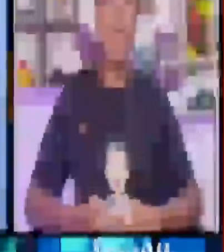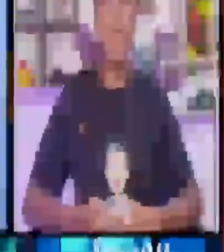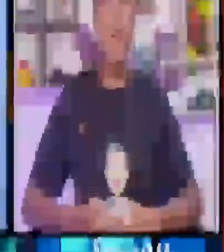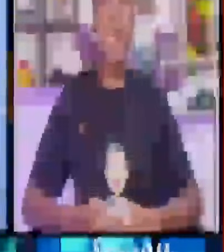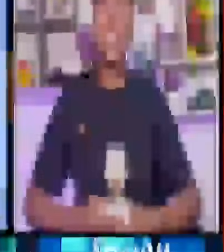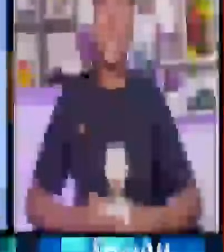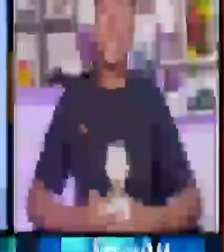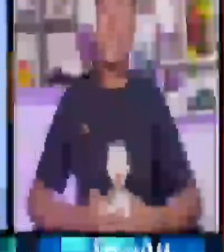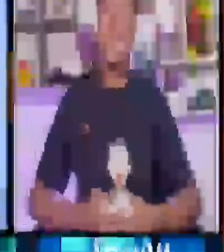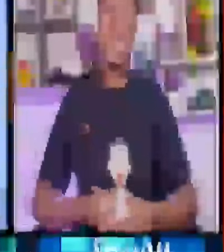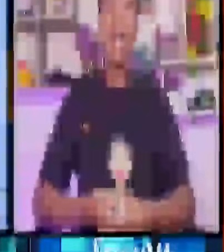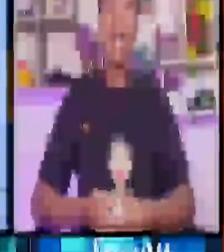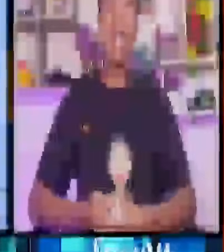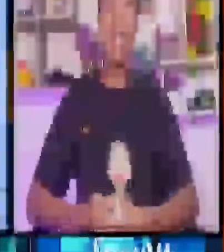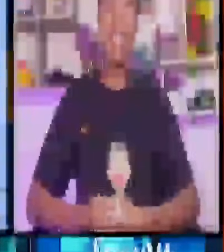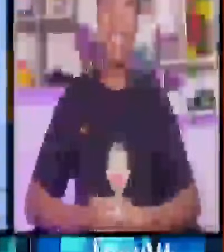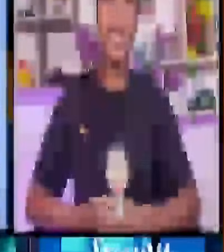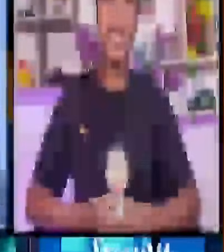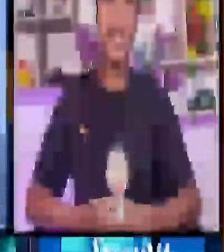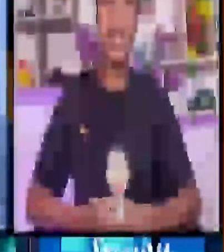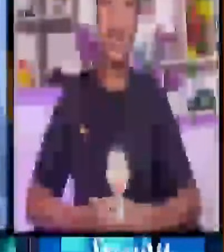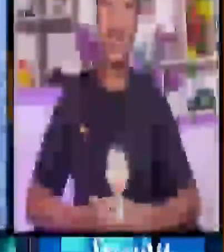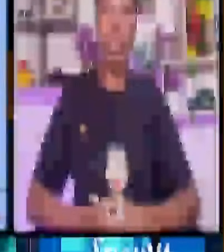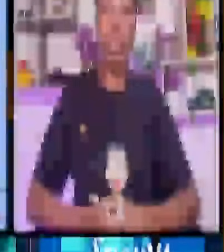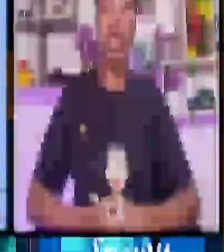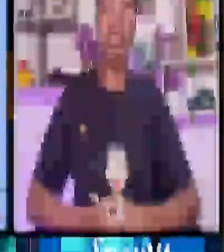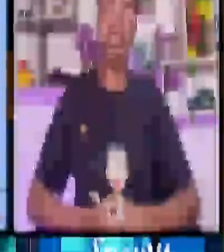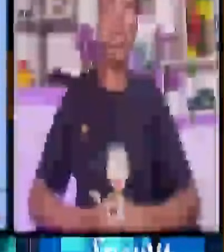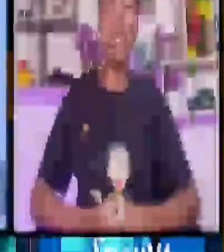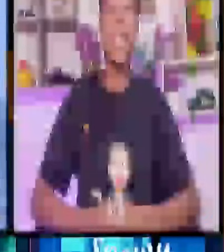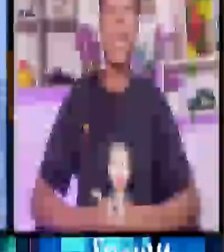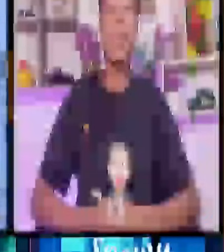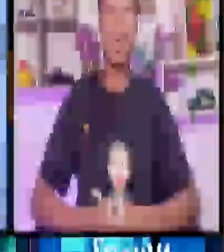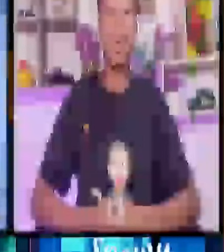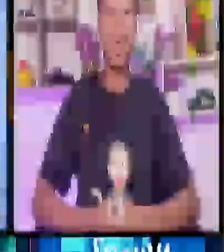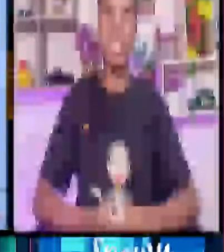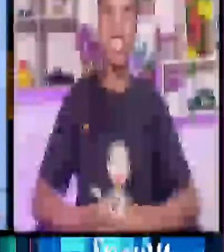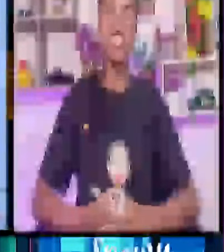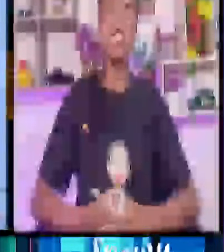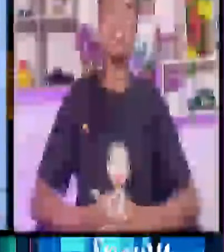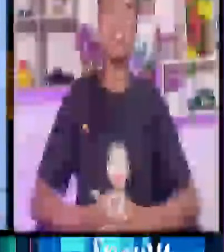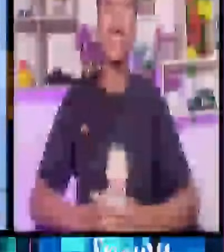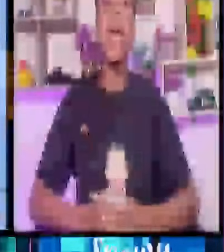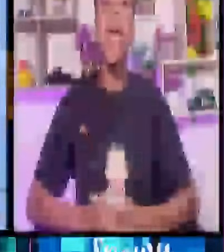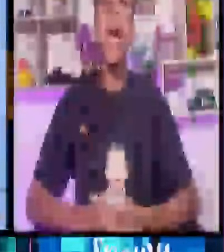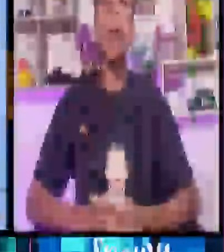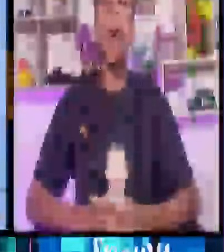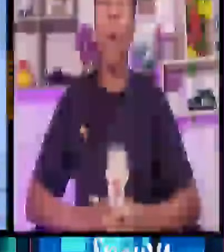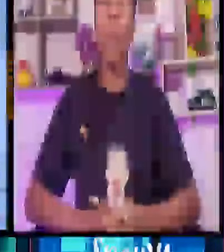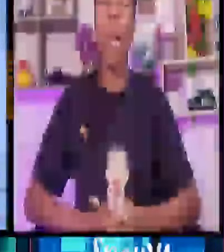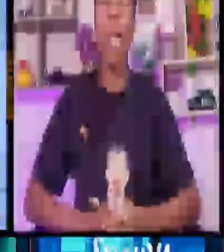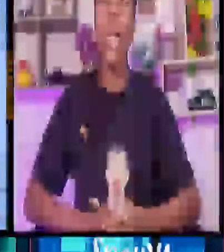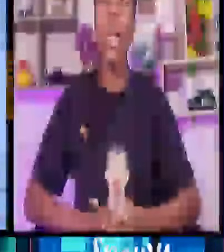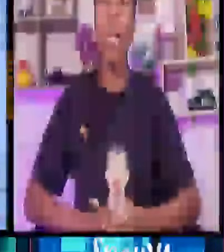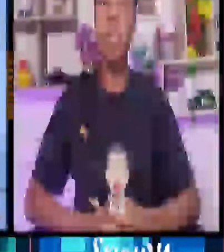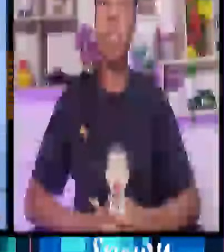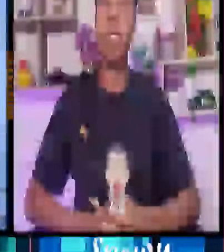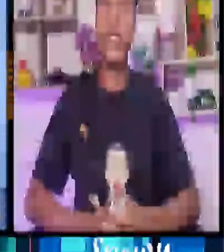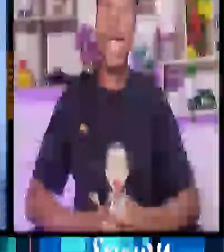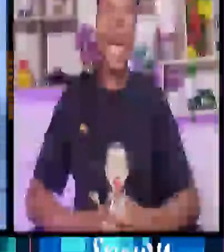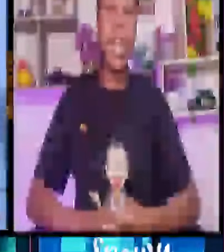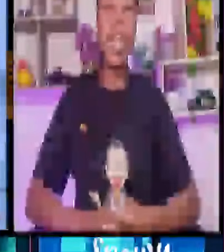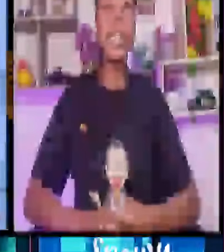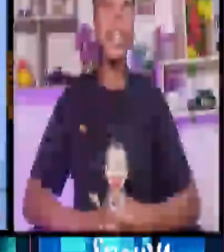Ebusianfo masan so atena se aha Ghanatube so ensem ne de edoso nya ekoso ewo oman Ghana